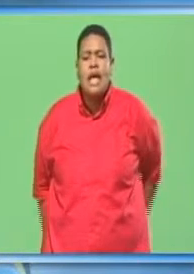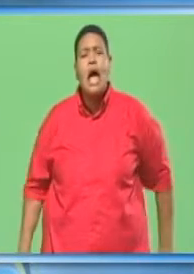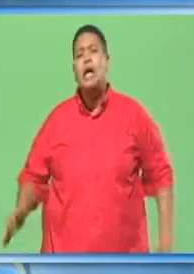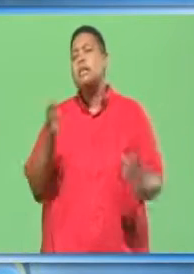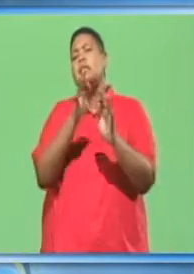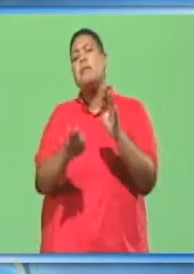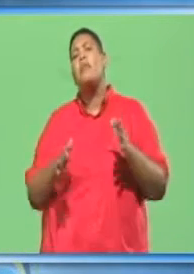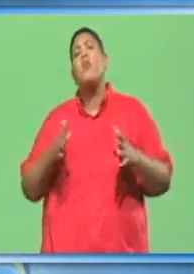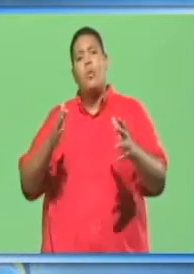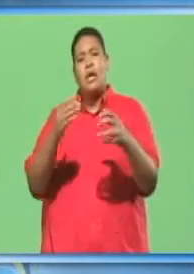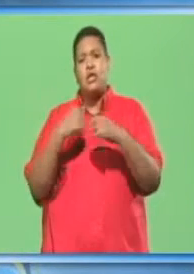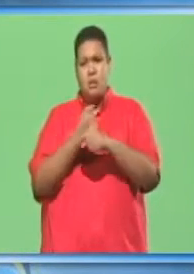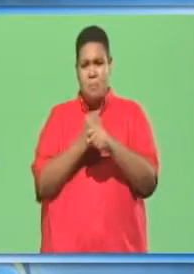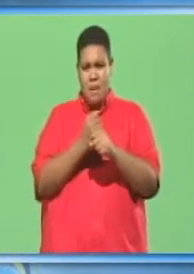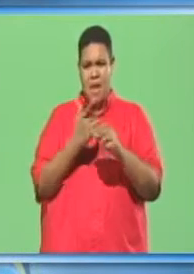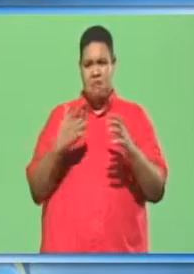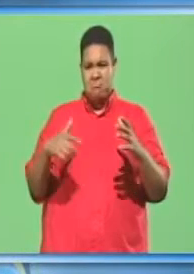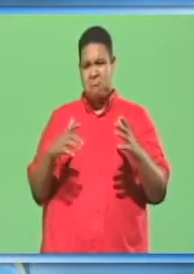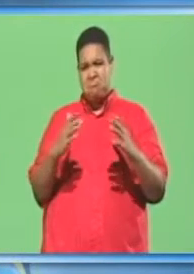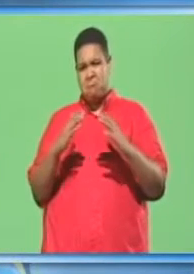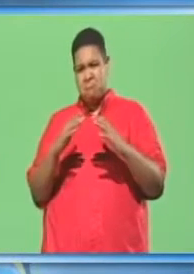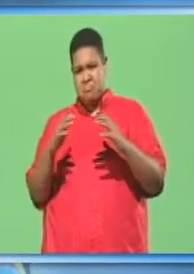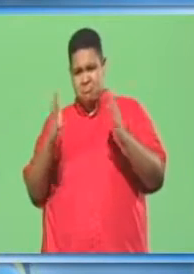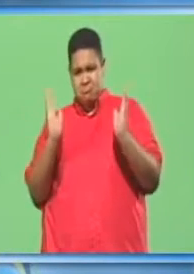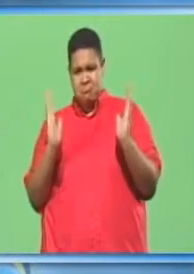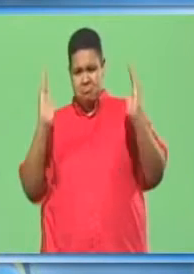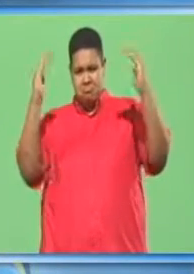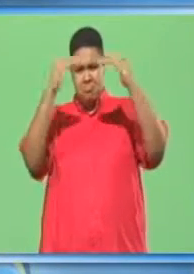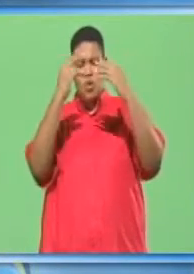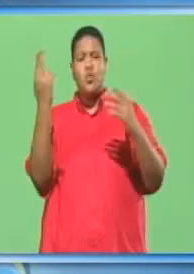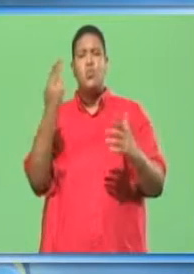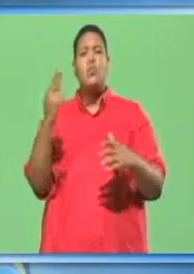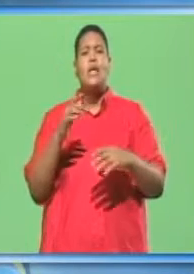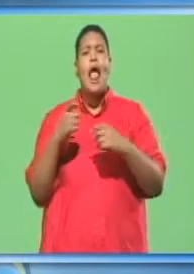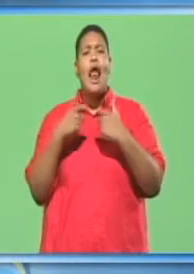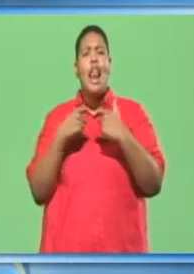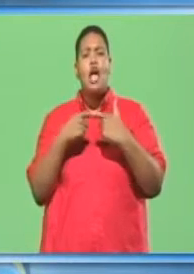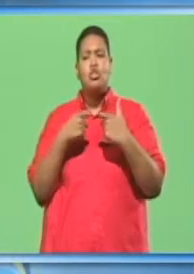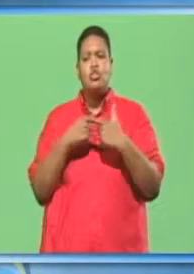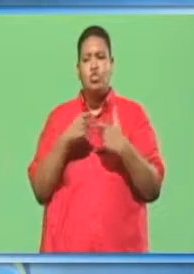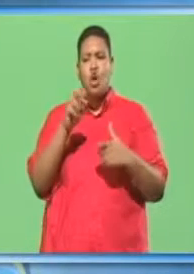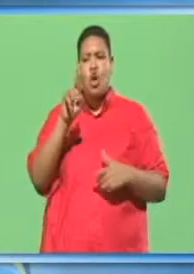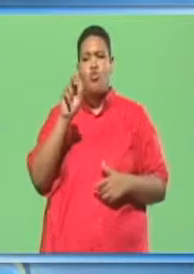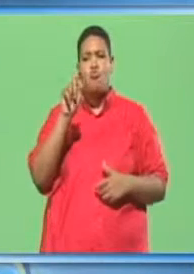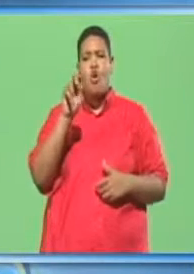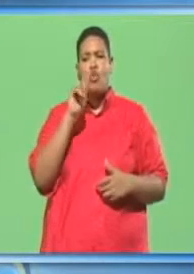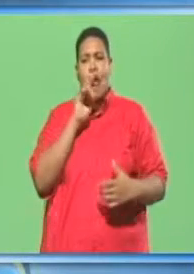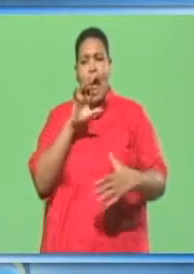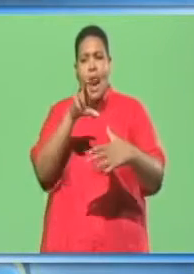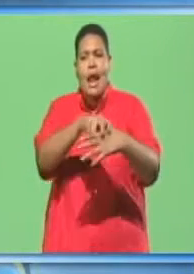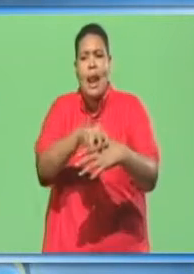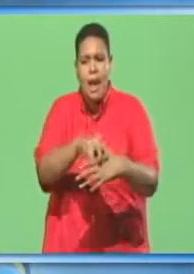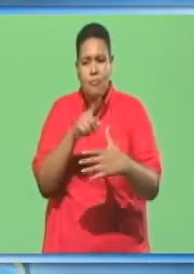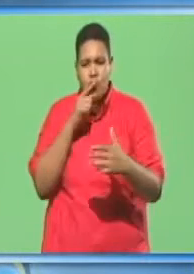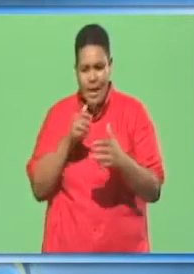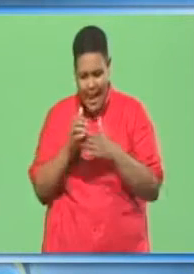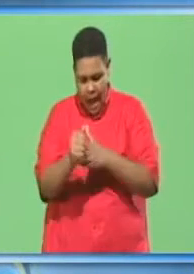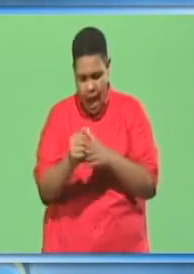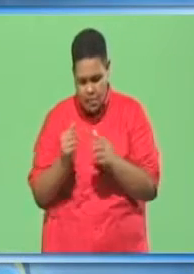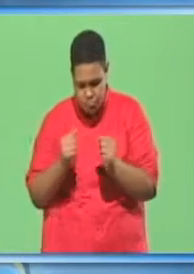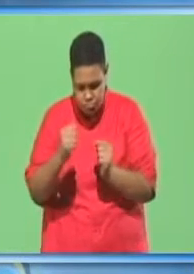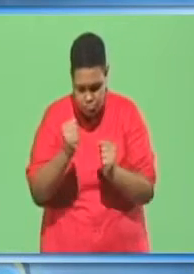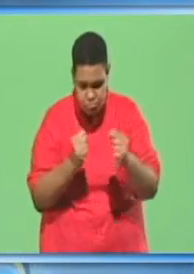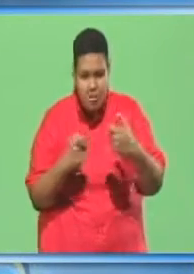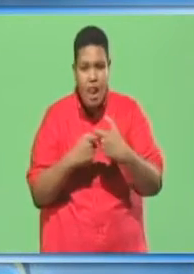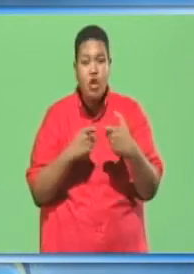A simple way to make the housing is to use an electric router and clamp a batten to the piece to guide the router.